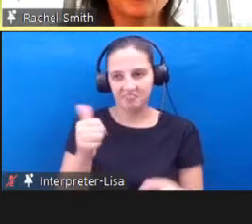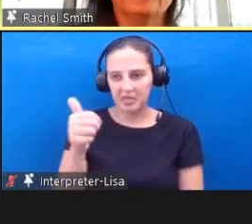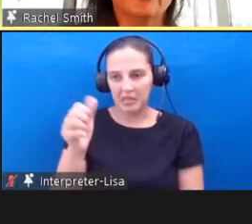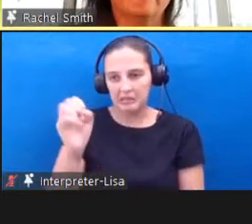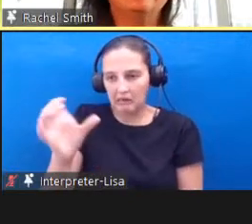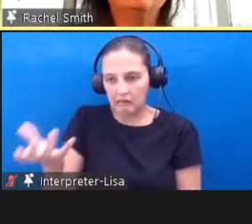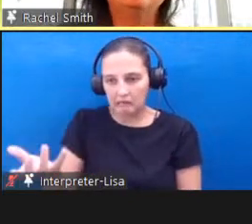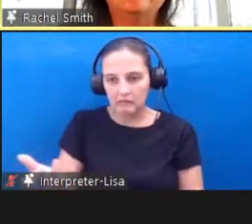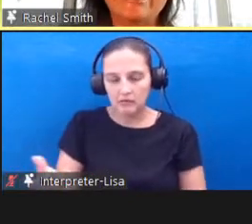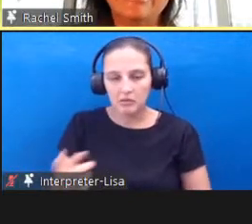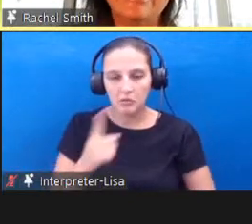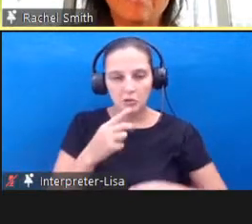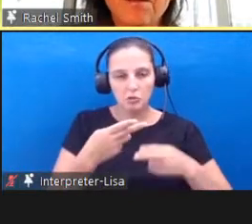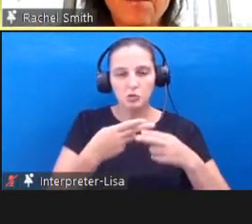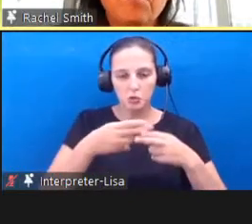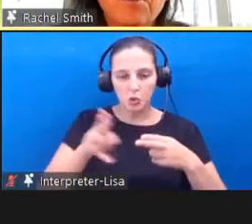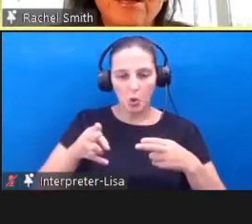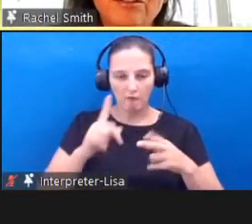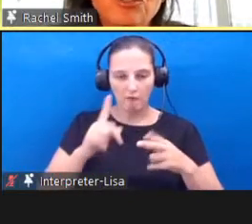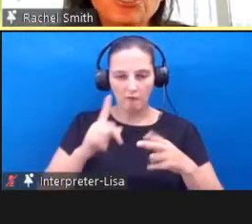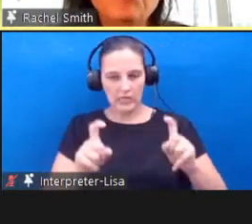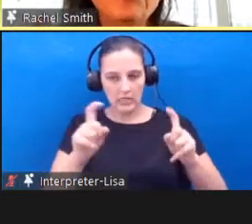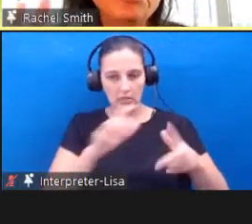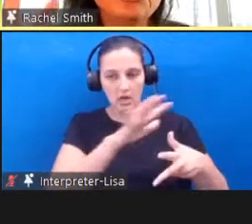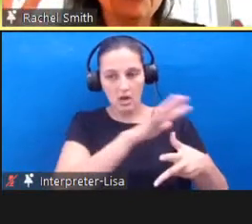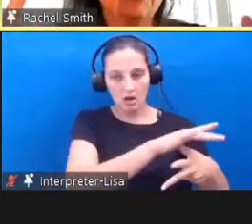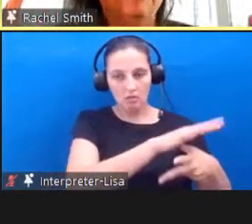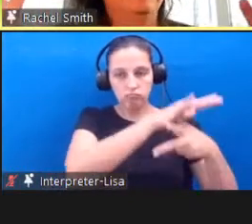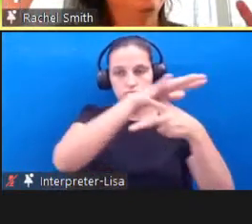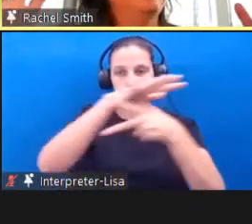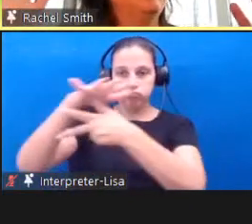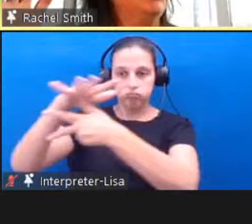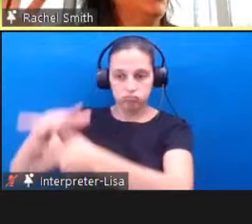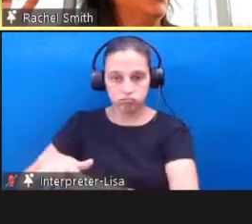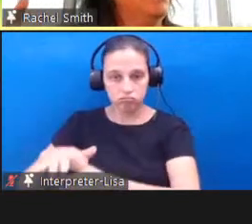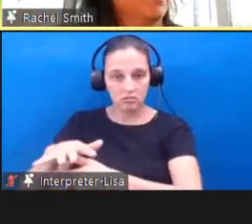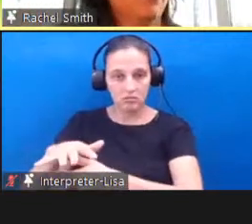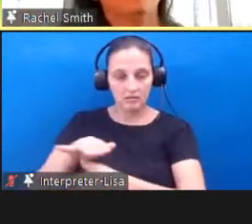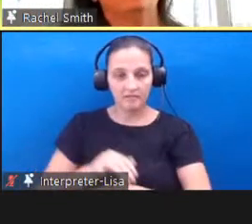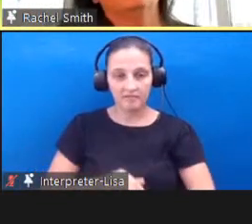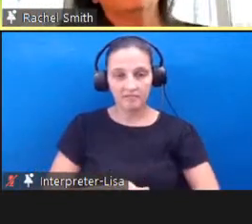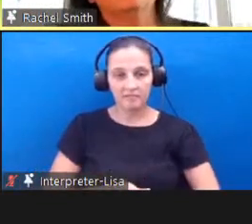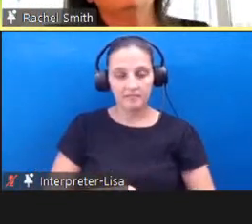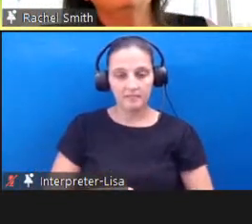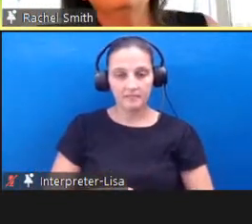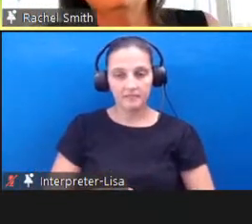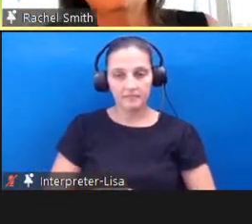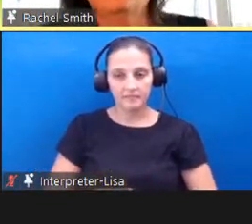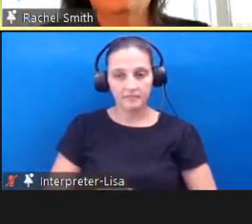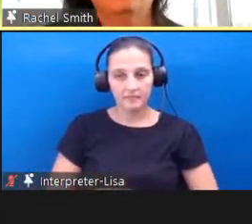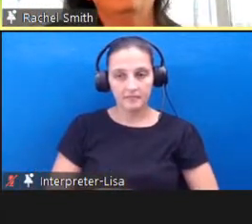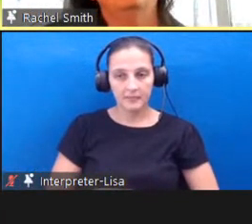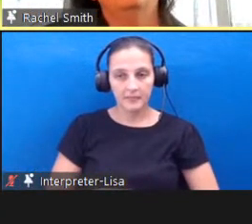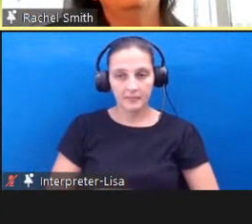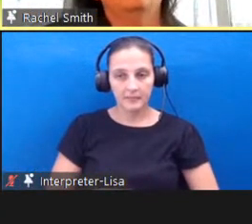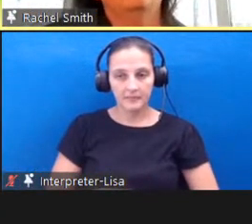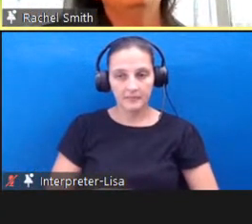pretty short flight to test it. But just appreciating the